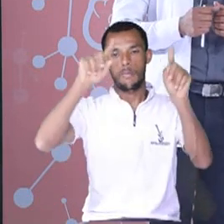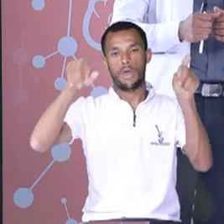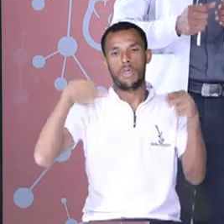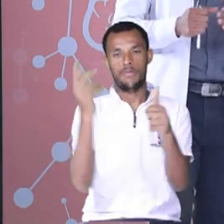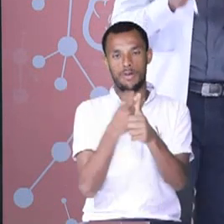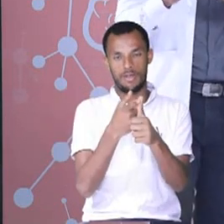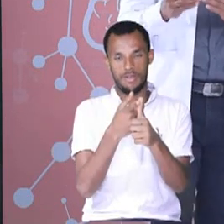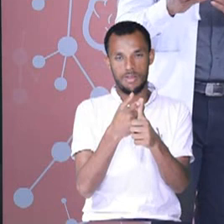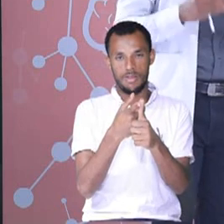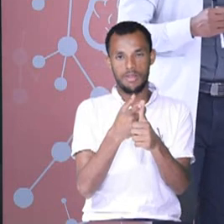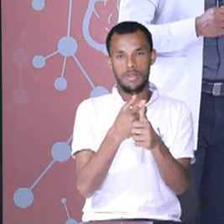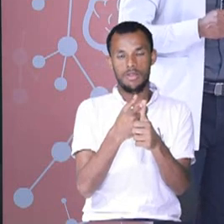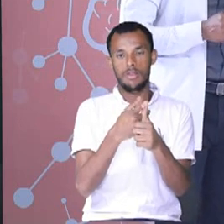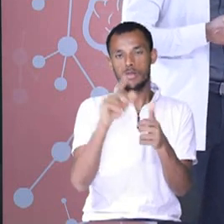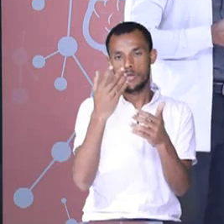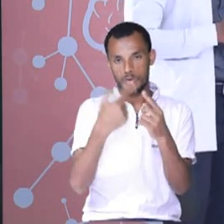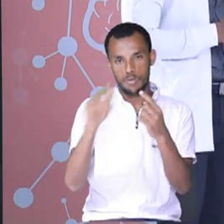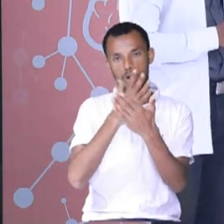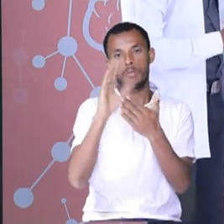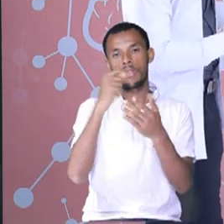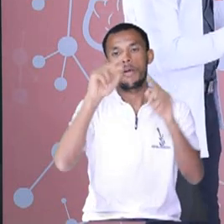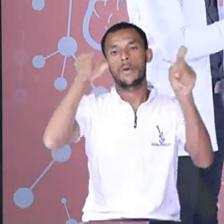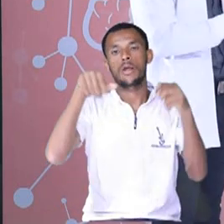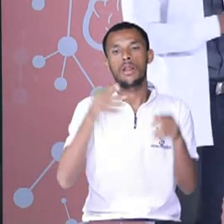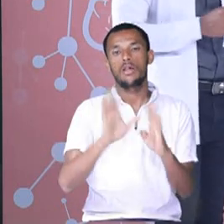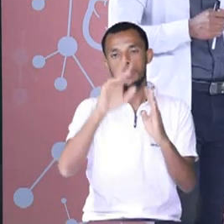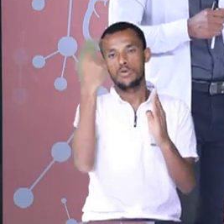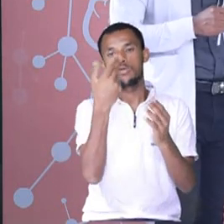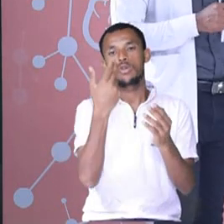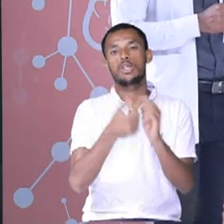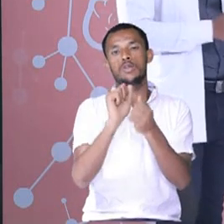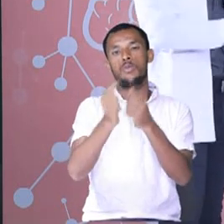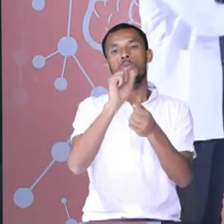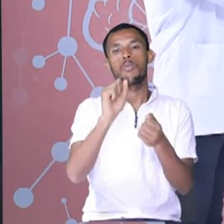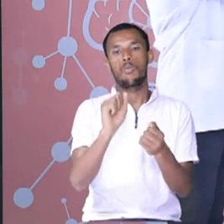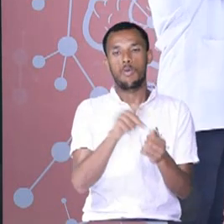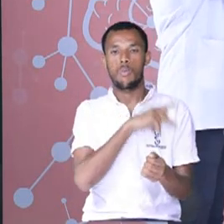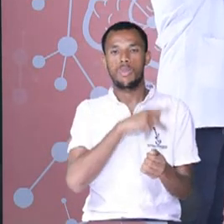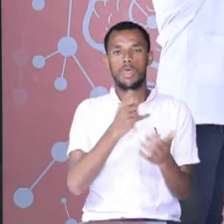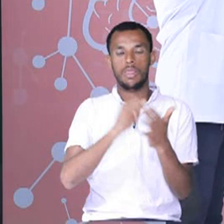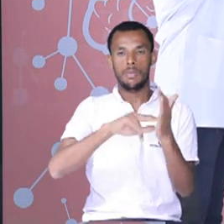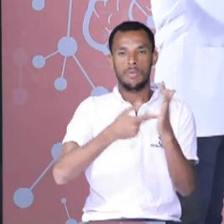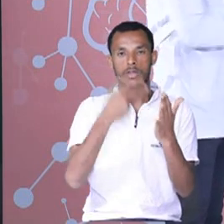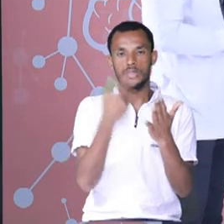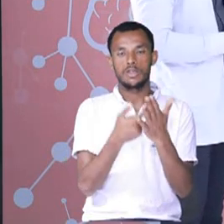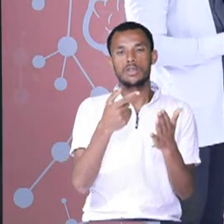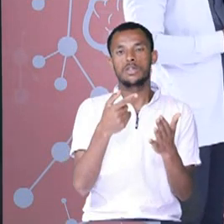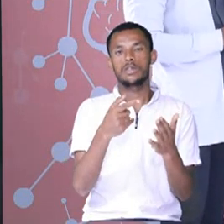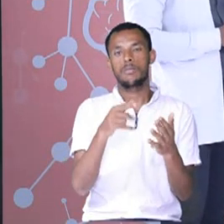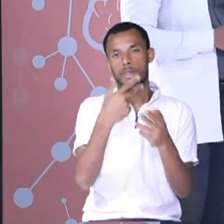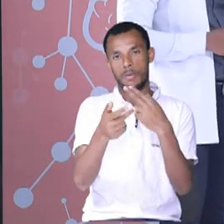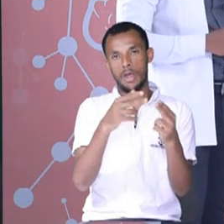bracket. So to remove the bracket, let's use a distributive property. That means these 4 multiply